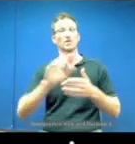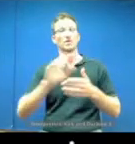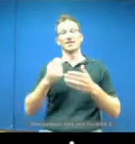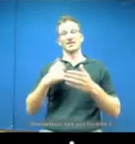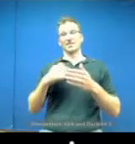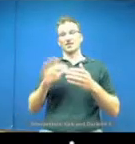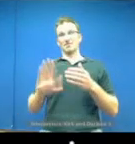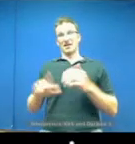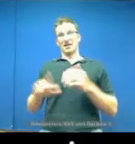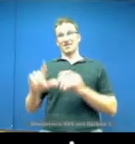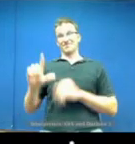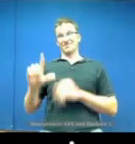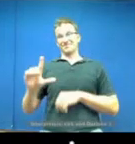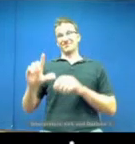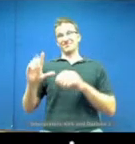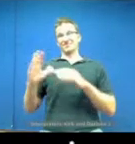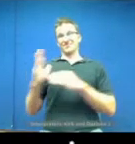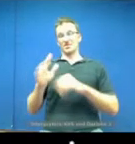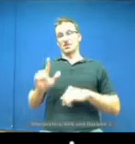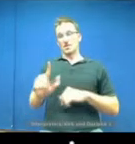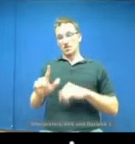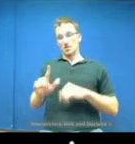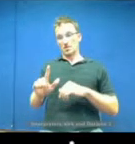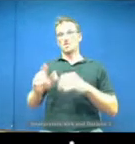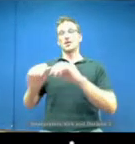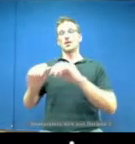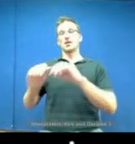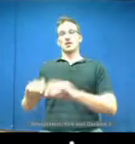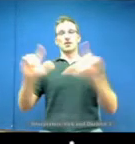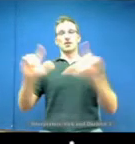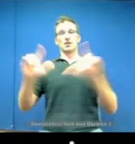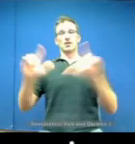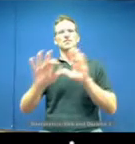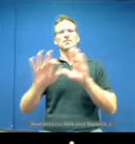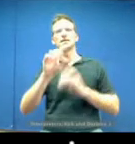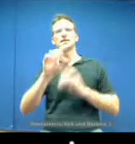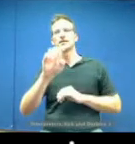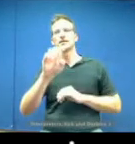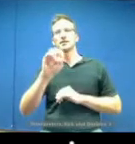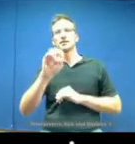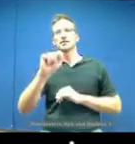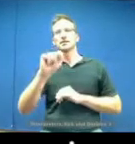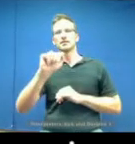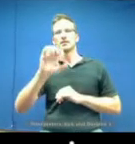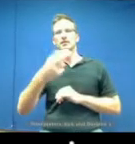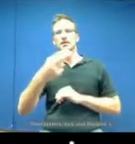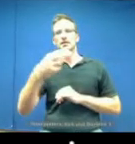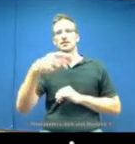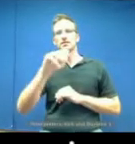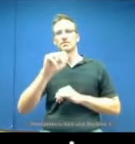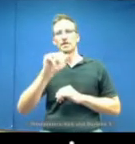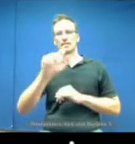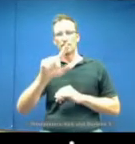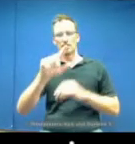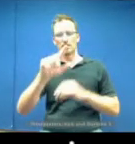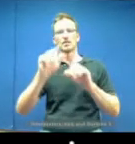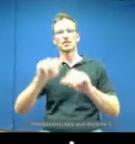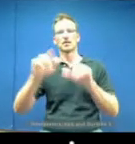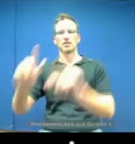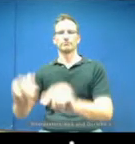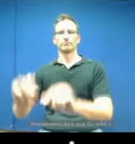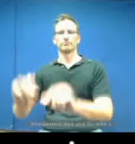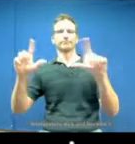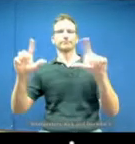Click Attach Panel. Then you can resize the video box. To open the captioning, click on the captioning icon